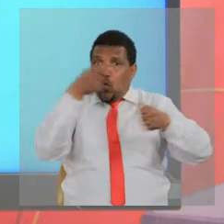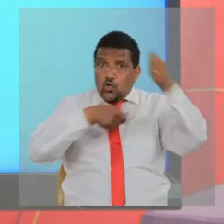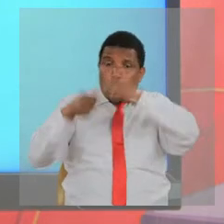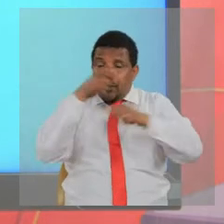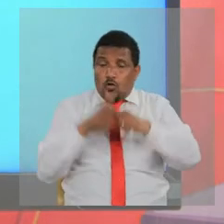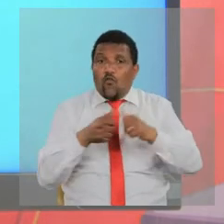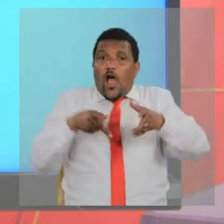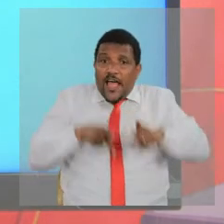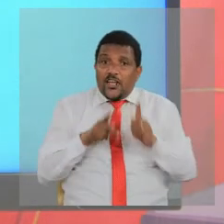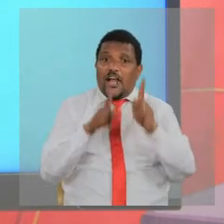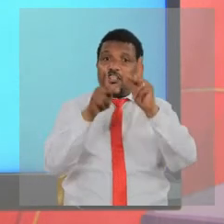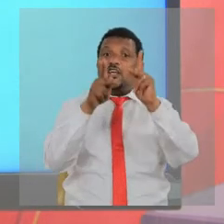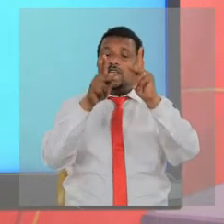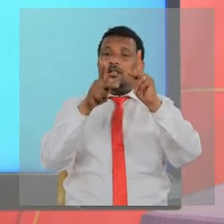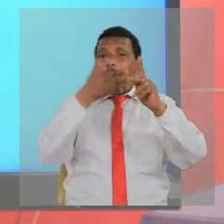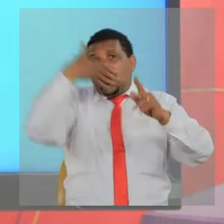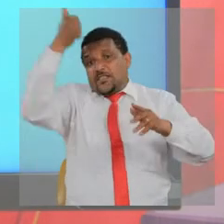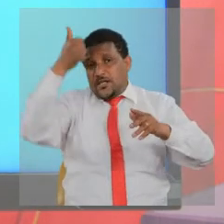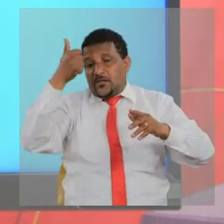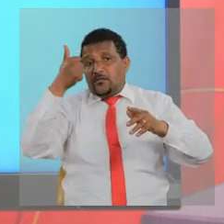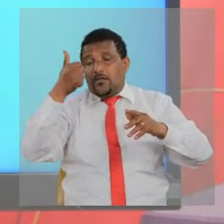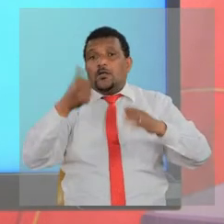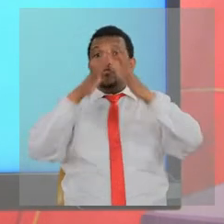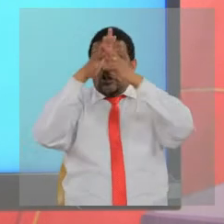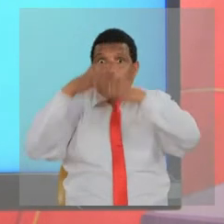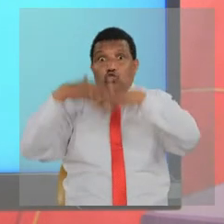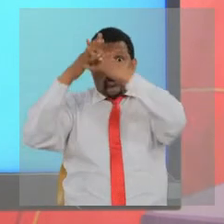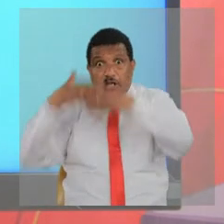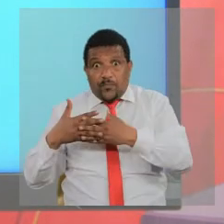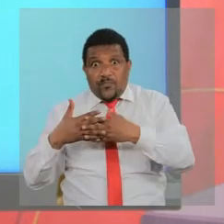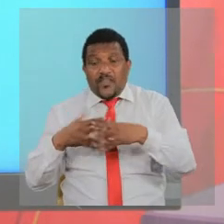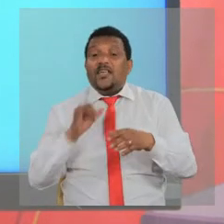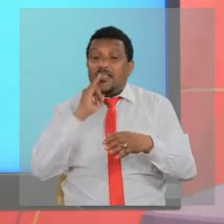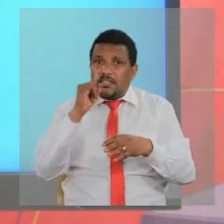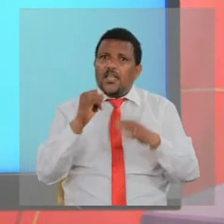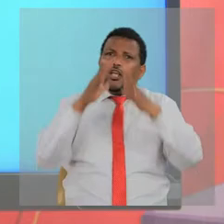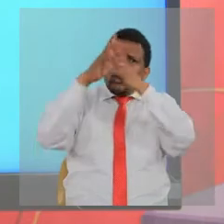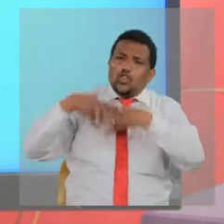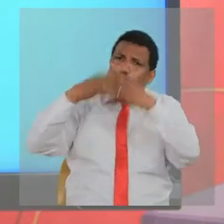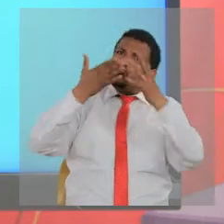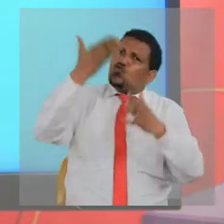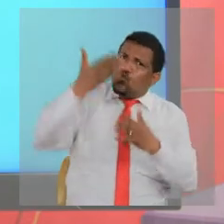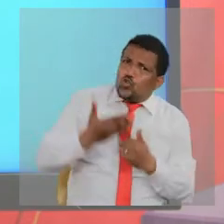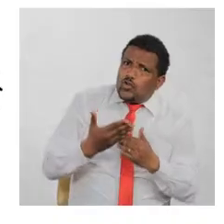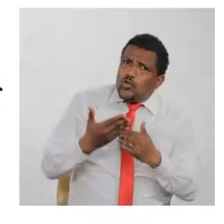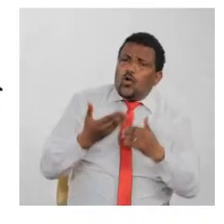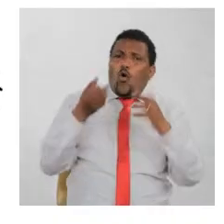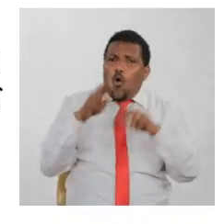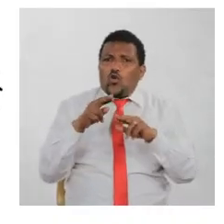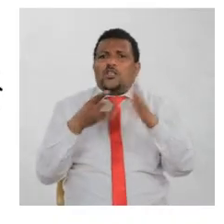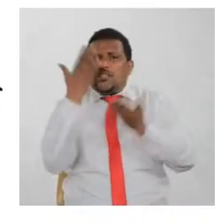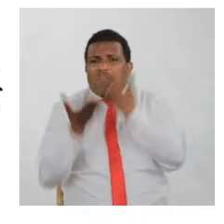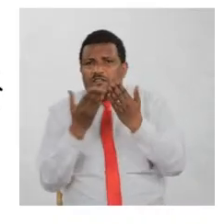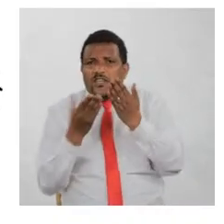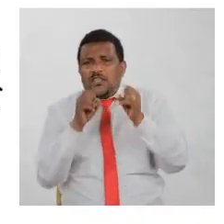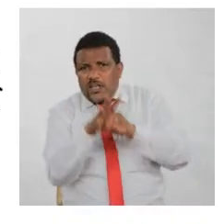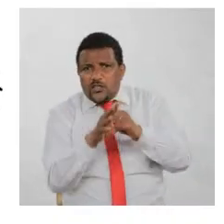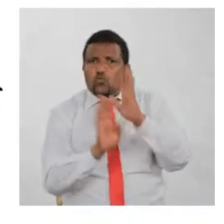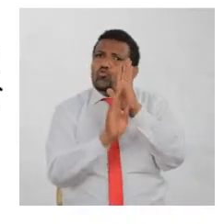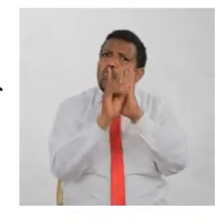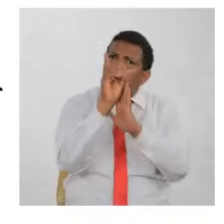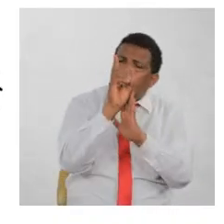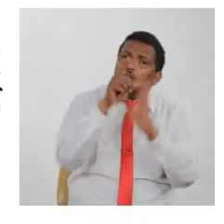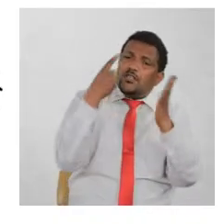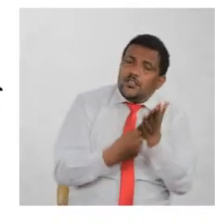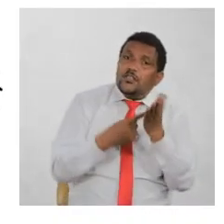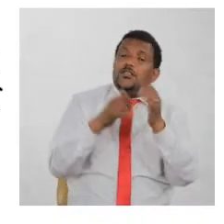of the agricultural sector better than the industry? Is the industry good or the service sector is growing?